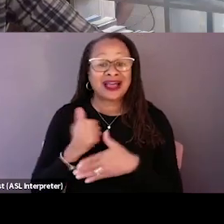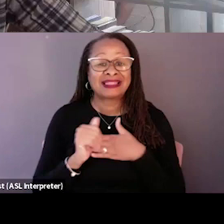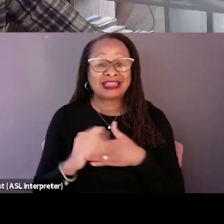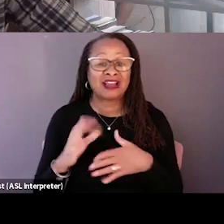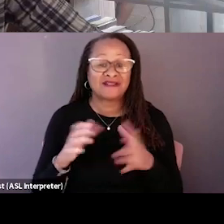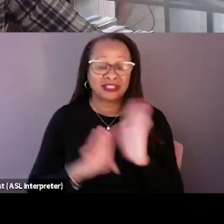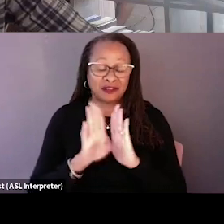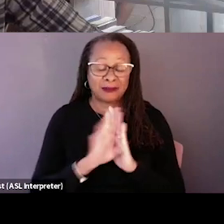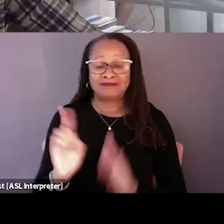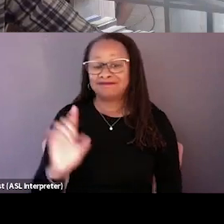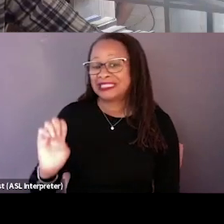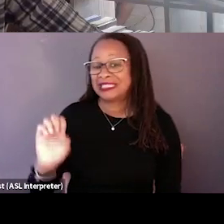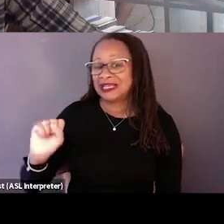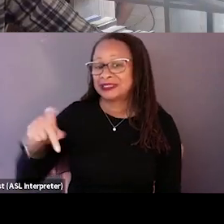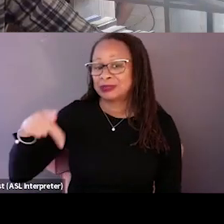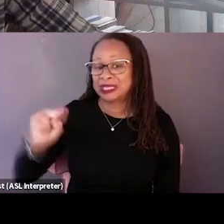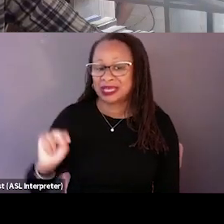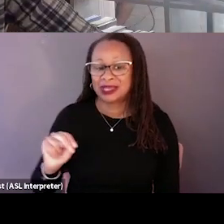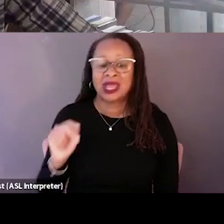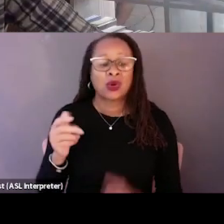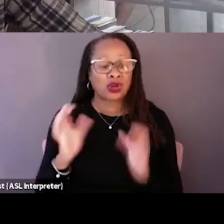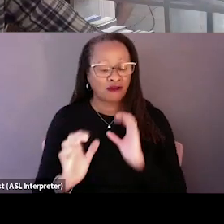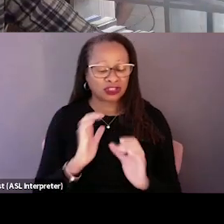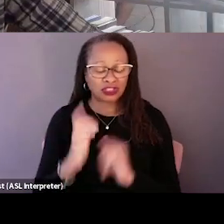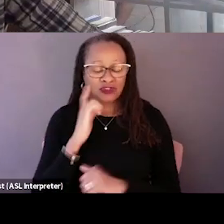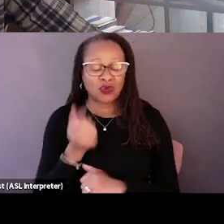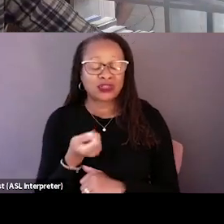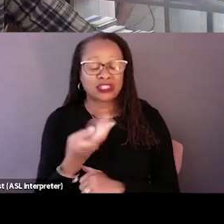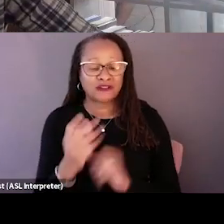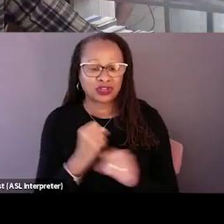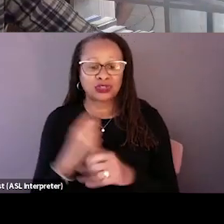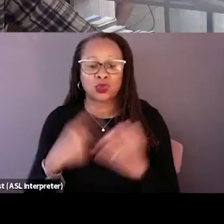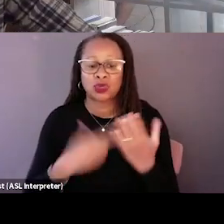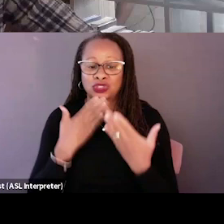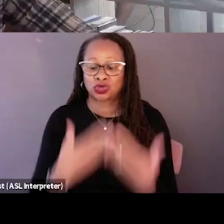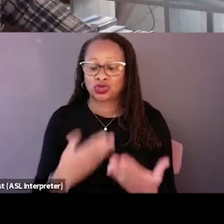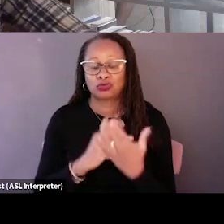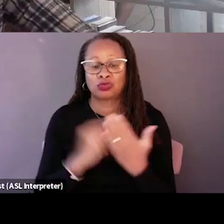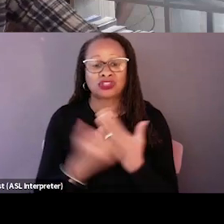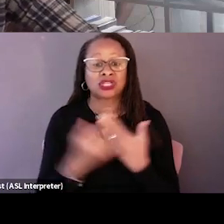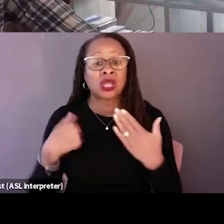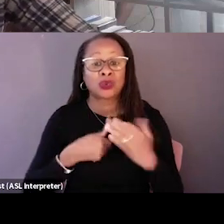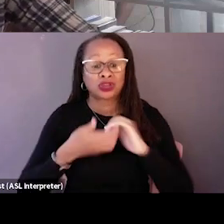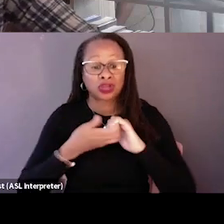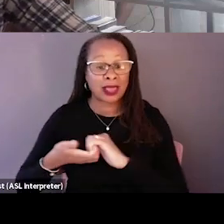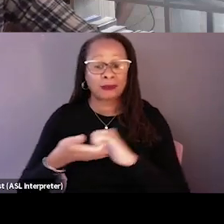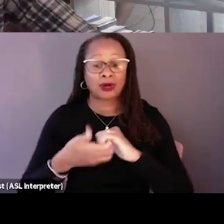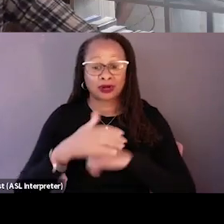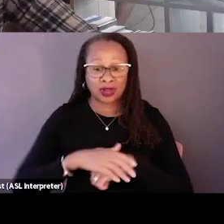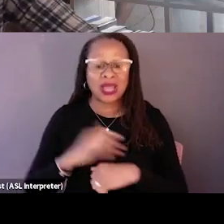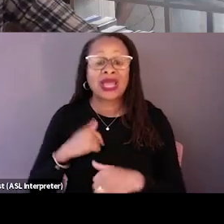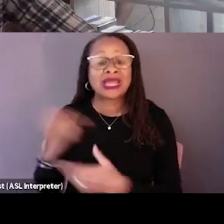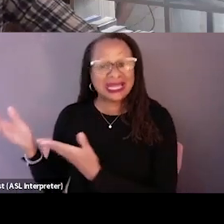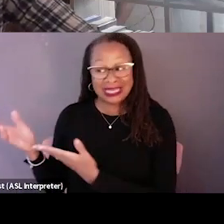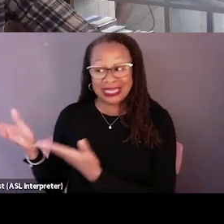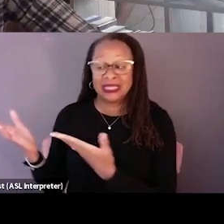been in conversation for a number of years trying to figure out what is a good project that we could collaborate on. Right. And he brought this book